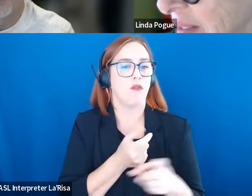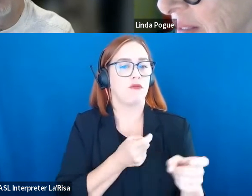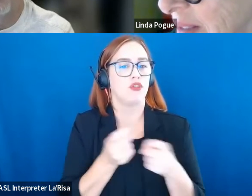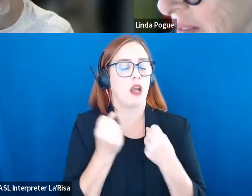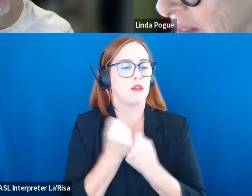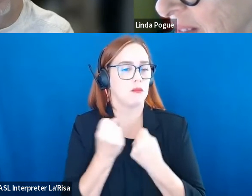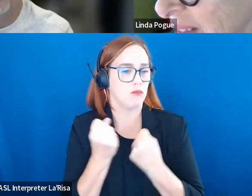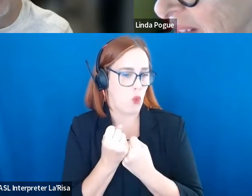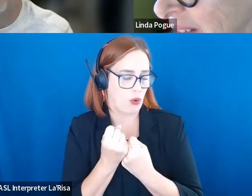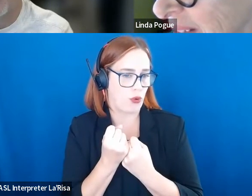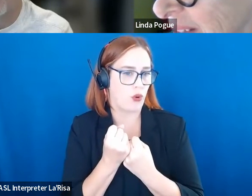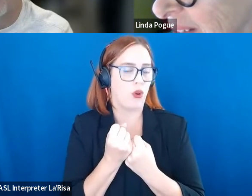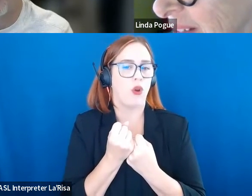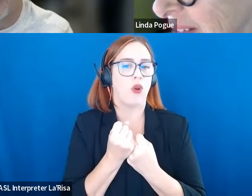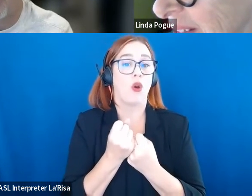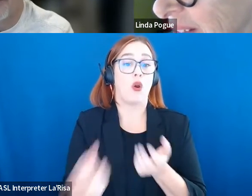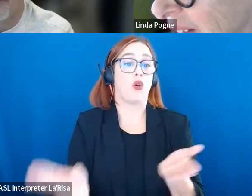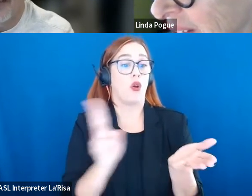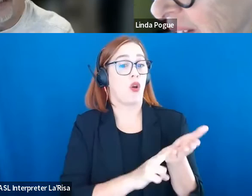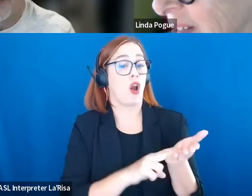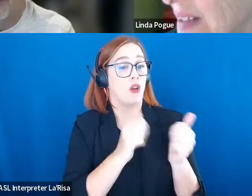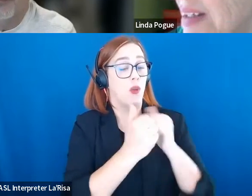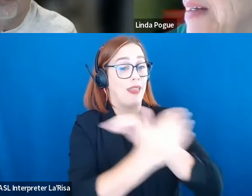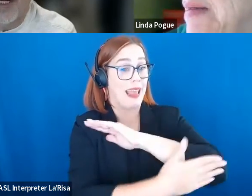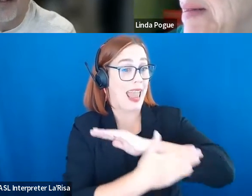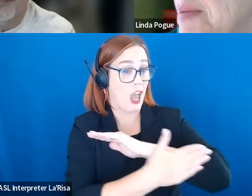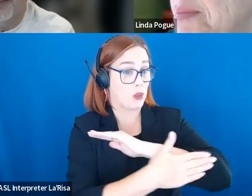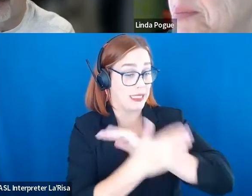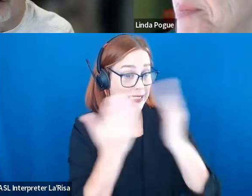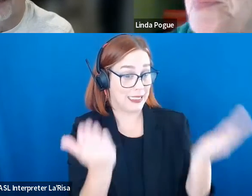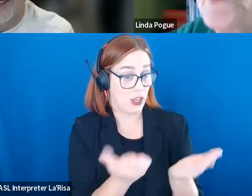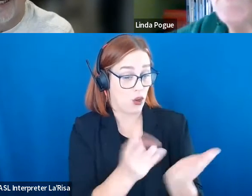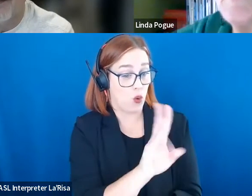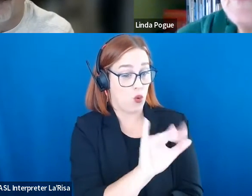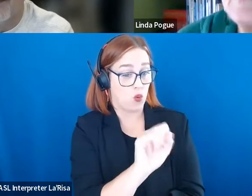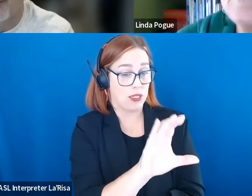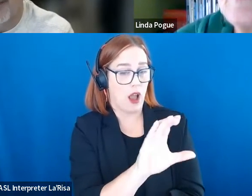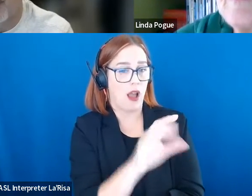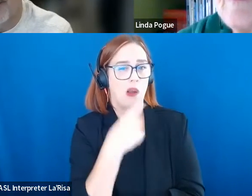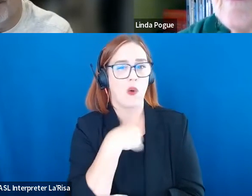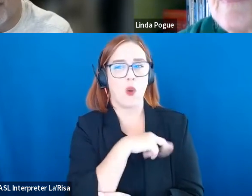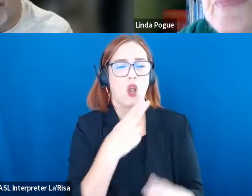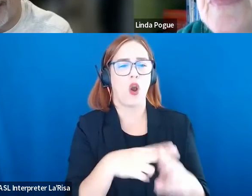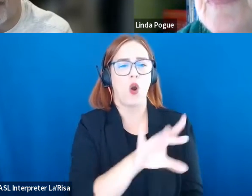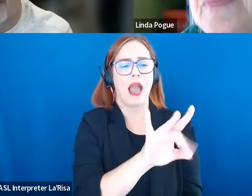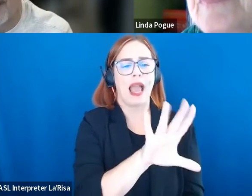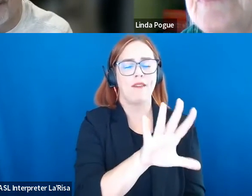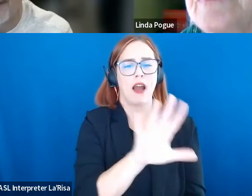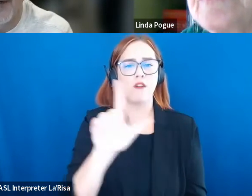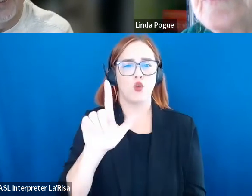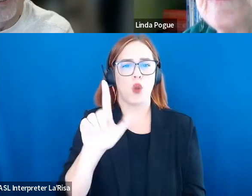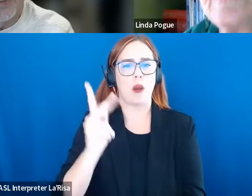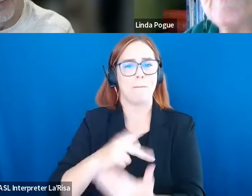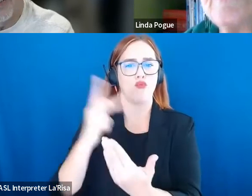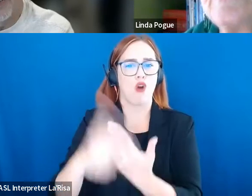We contract with our counties. Here in Wisconsin, we call it the 8521 program, which